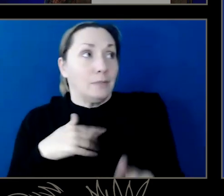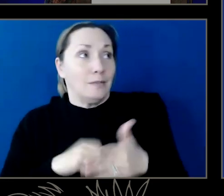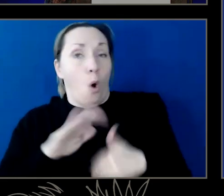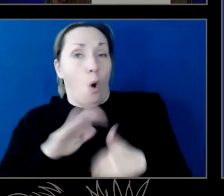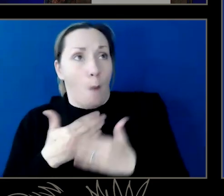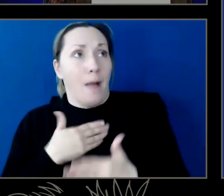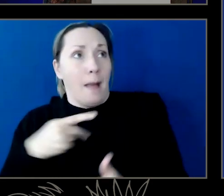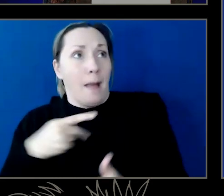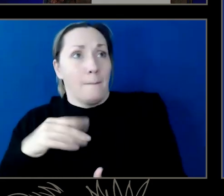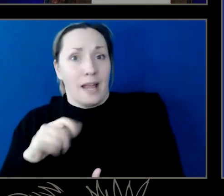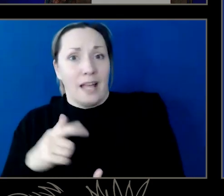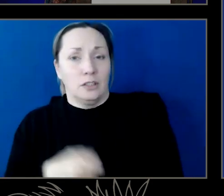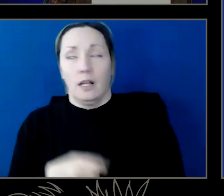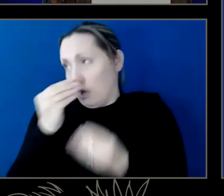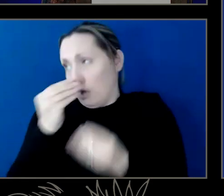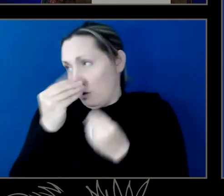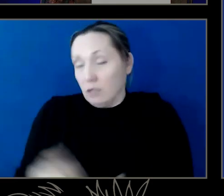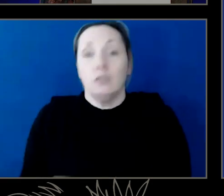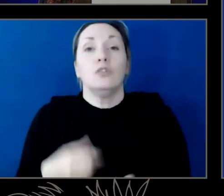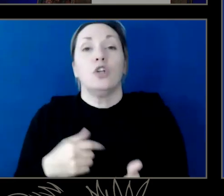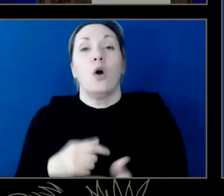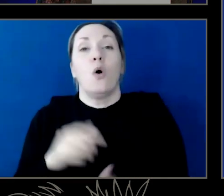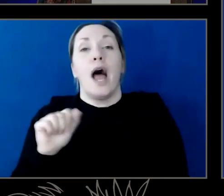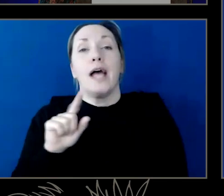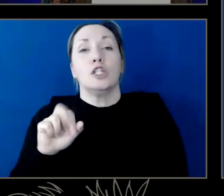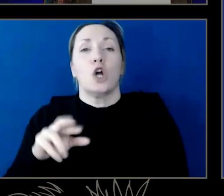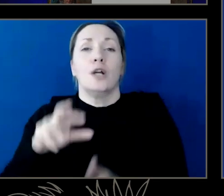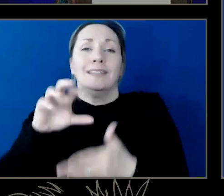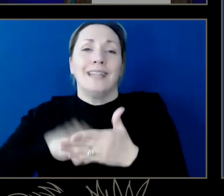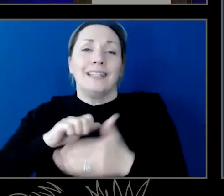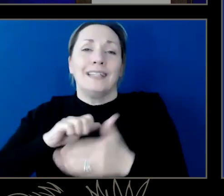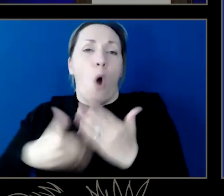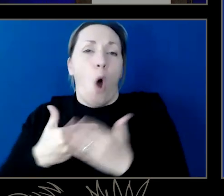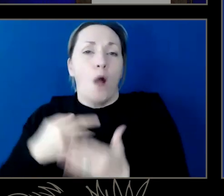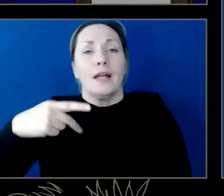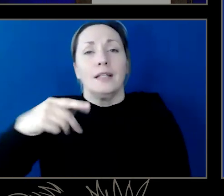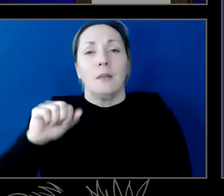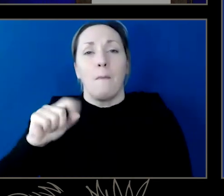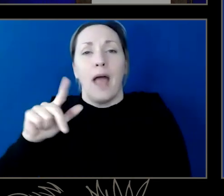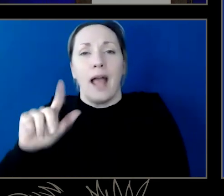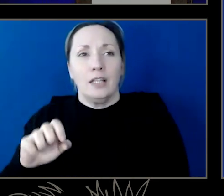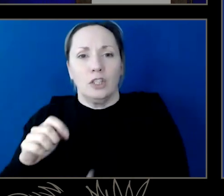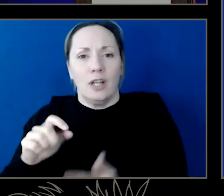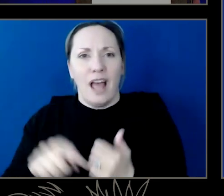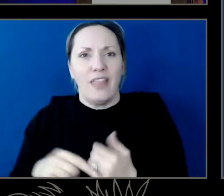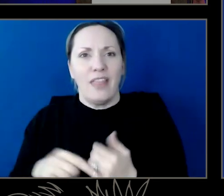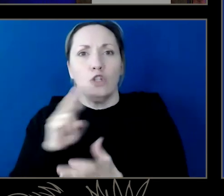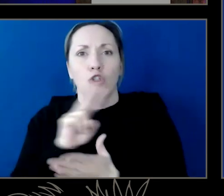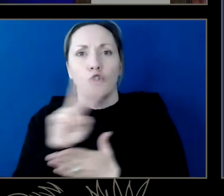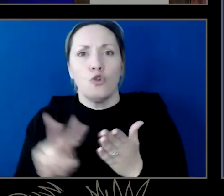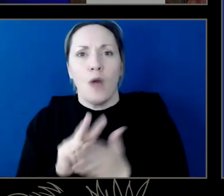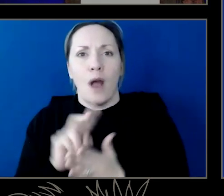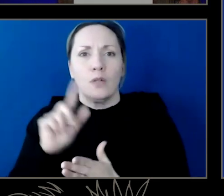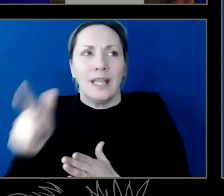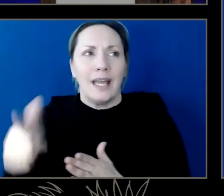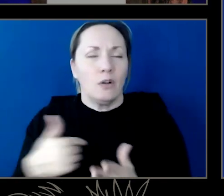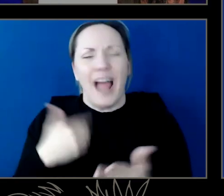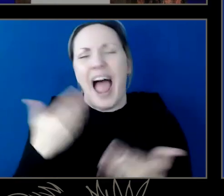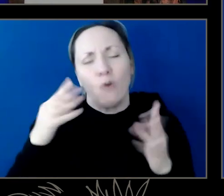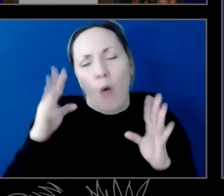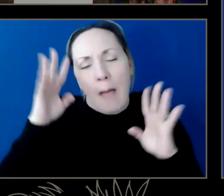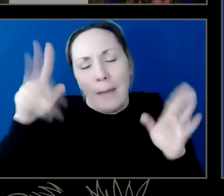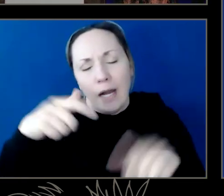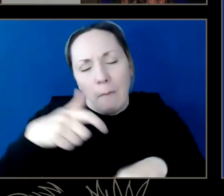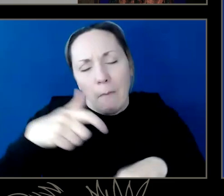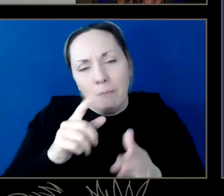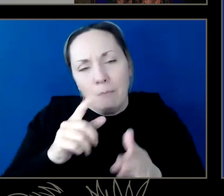my packages down. NPM is like, we don't care. So Azure takes all his packages down. And then for some reason, 2 hours later, I don't know the time, I just made that number up.